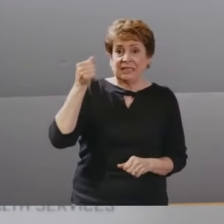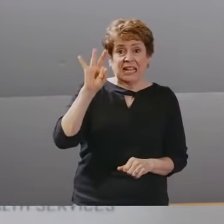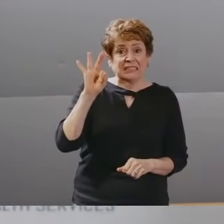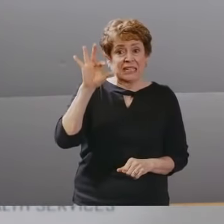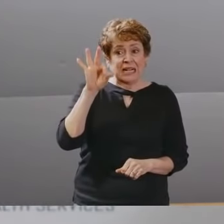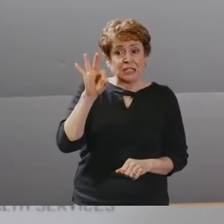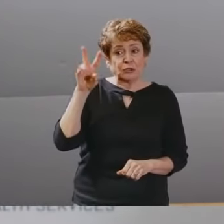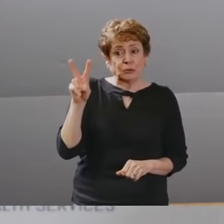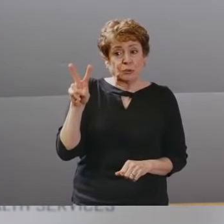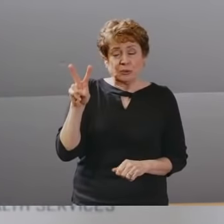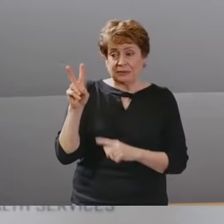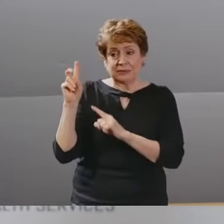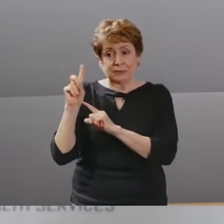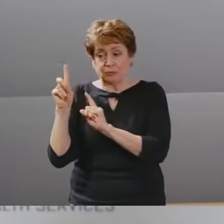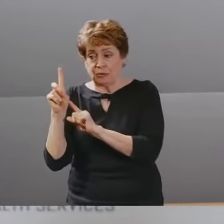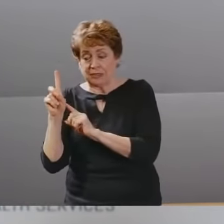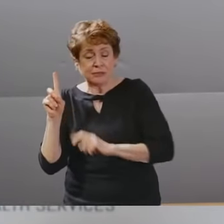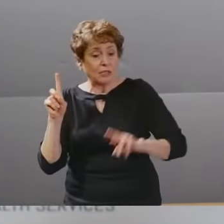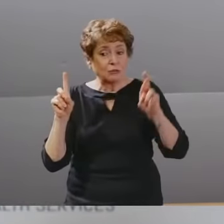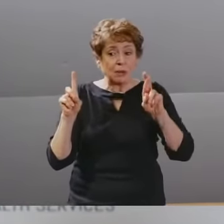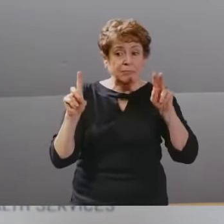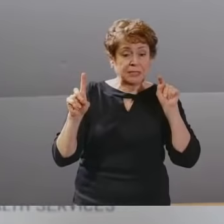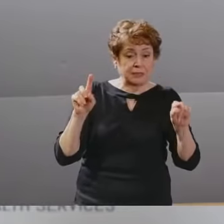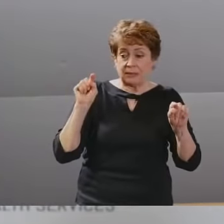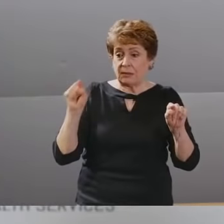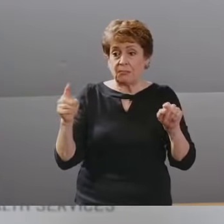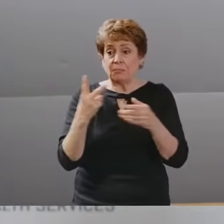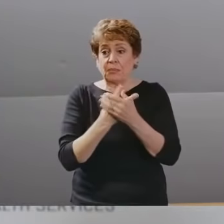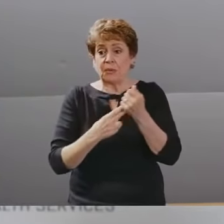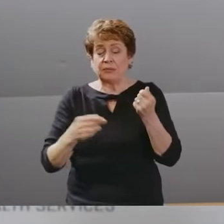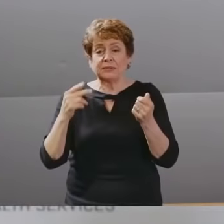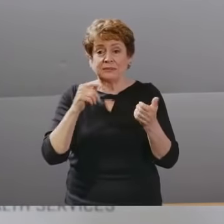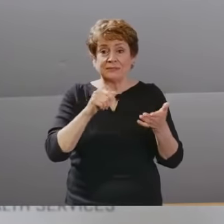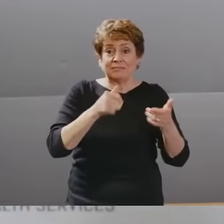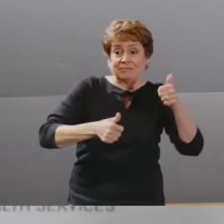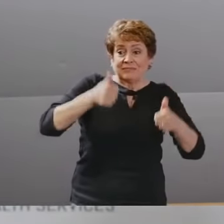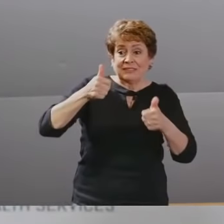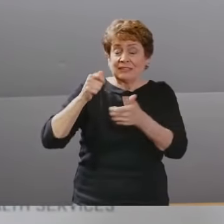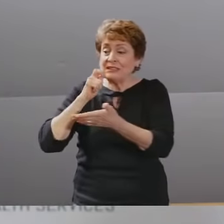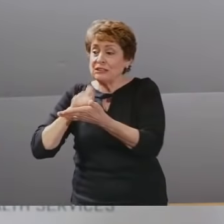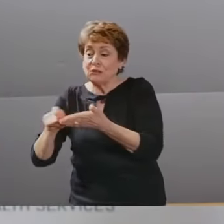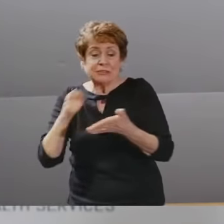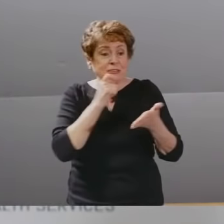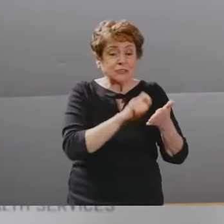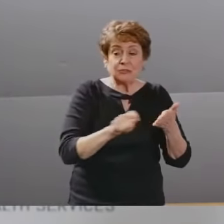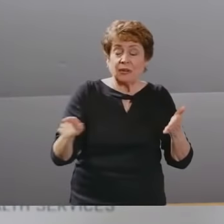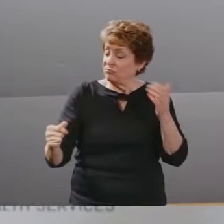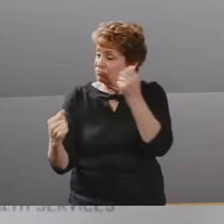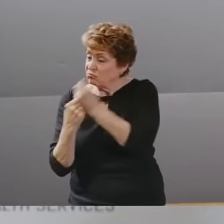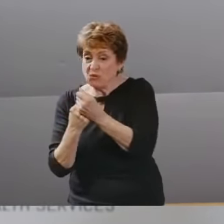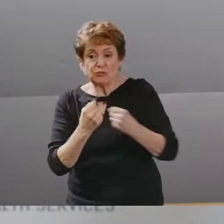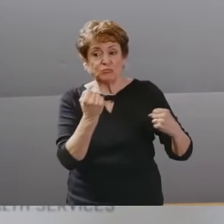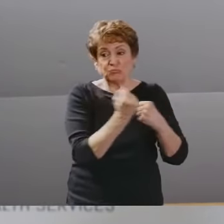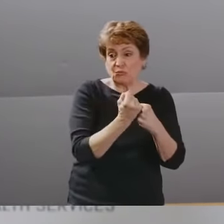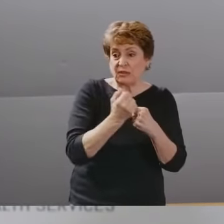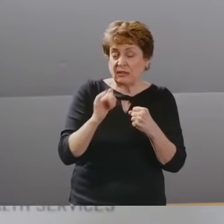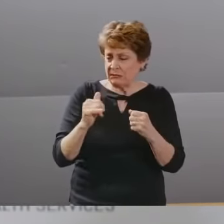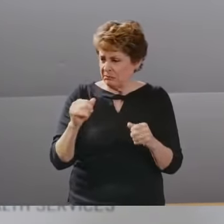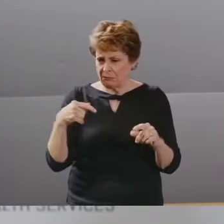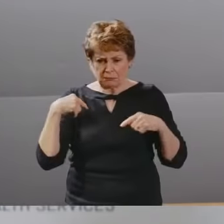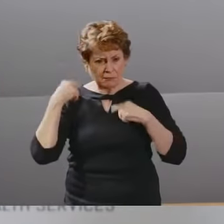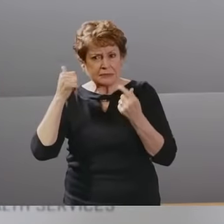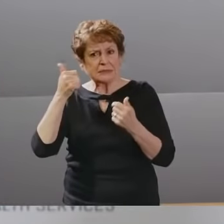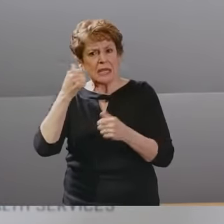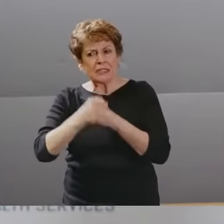Republican secretaries of state over the decade plus that it's come to the level of success that it has